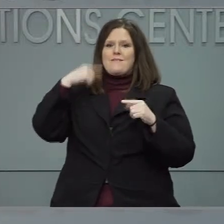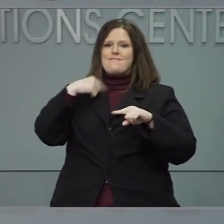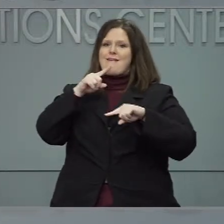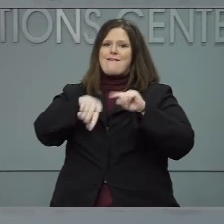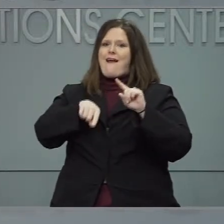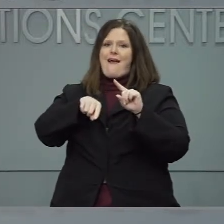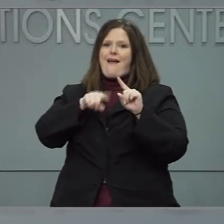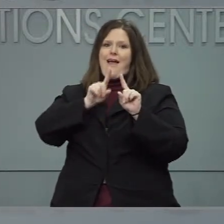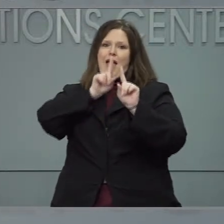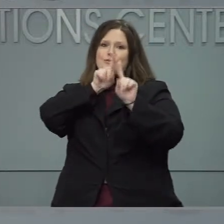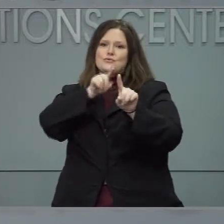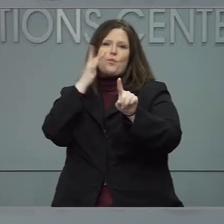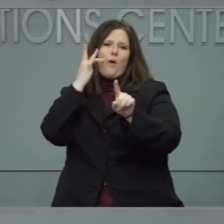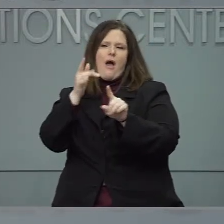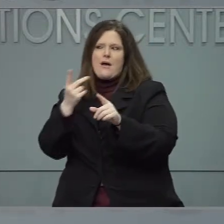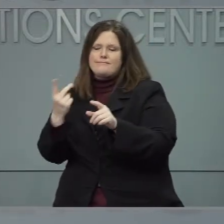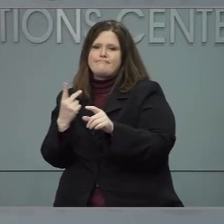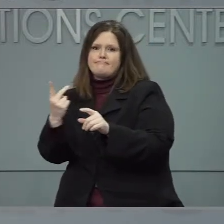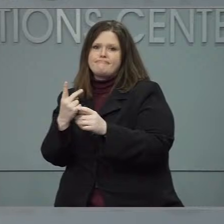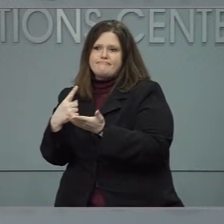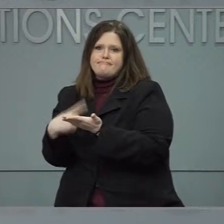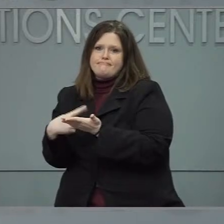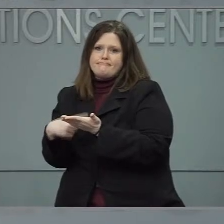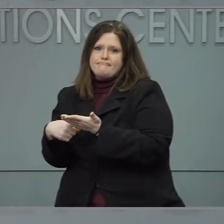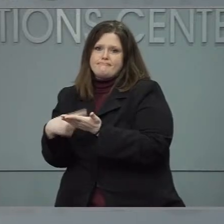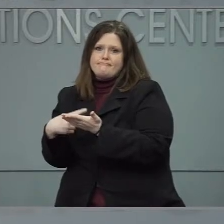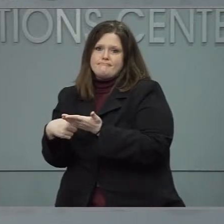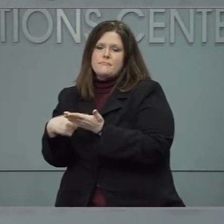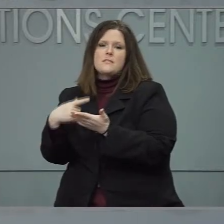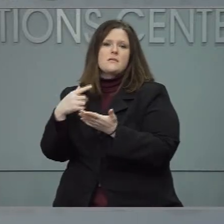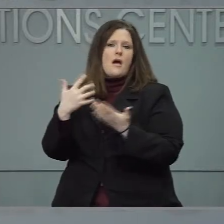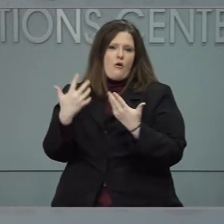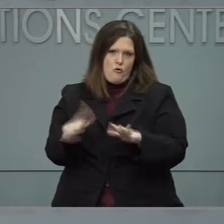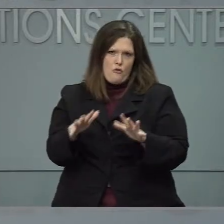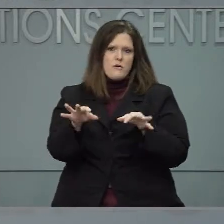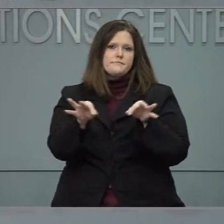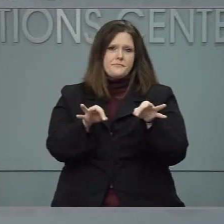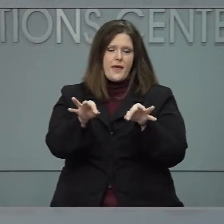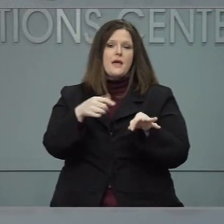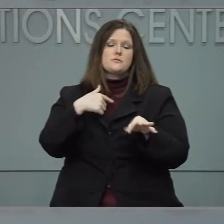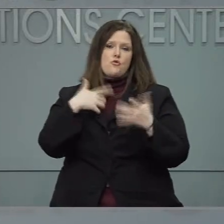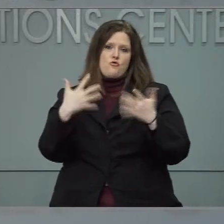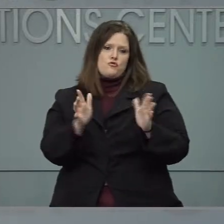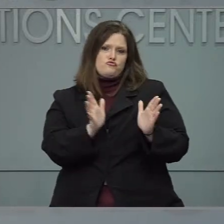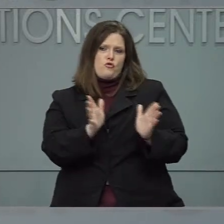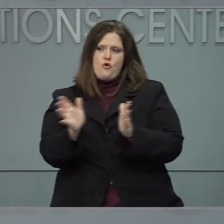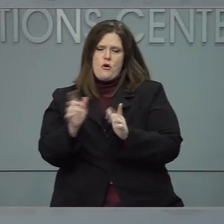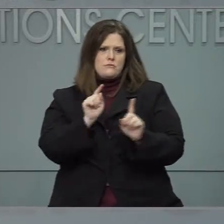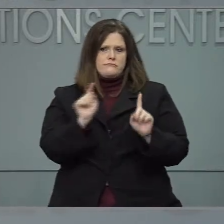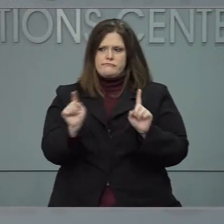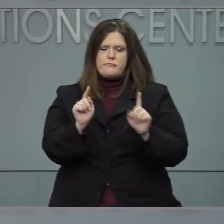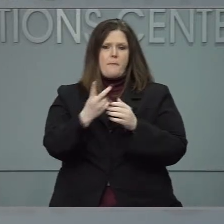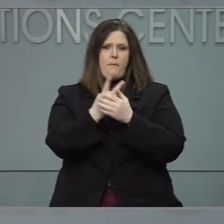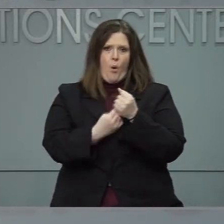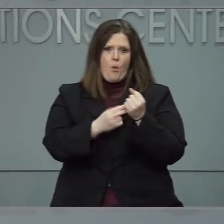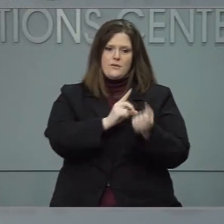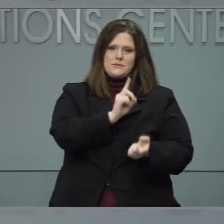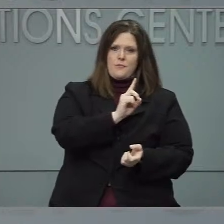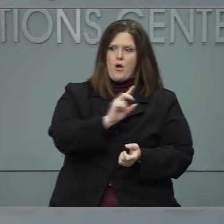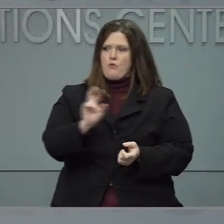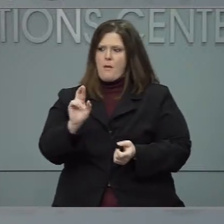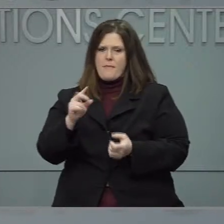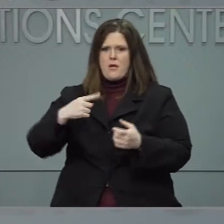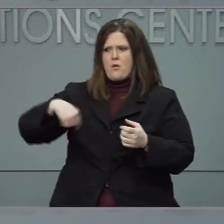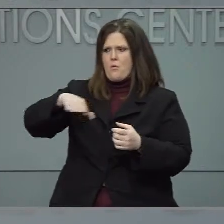in discussion. As I said earlier, I've been talking with Democratic and Republican leaders in the state legislature. Our numbers